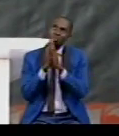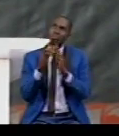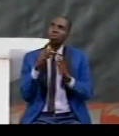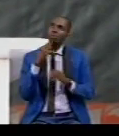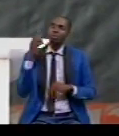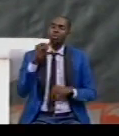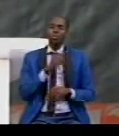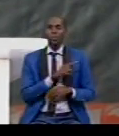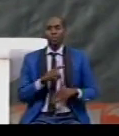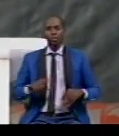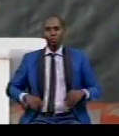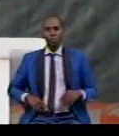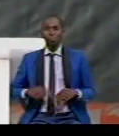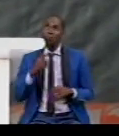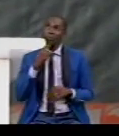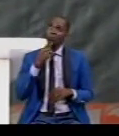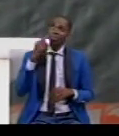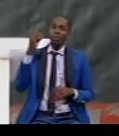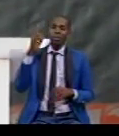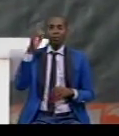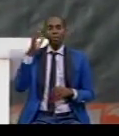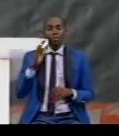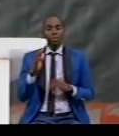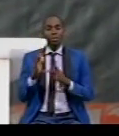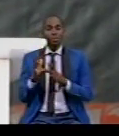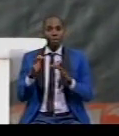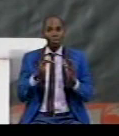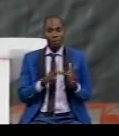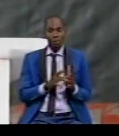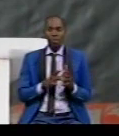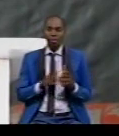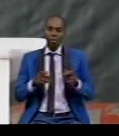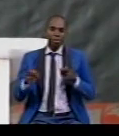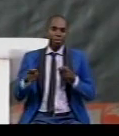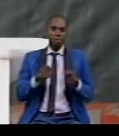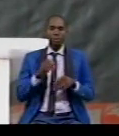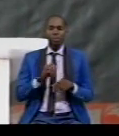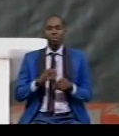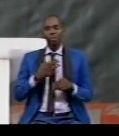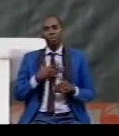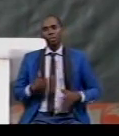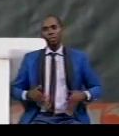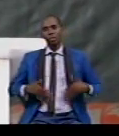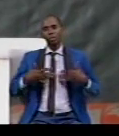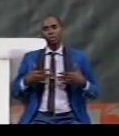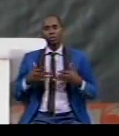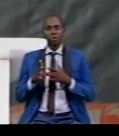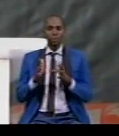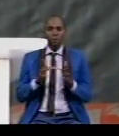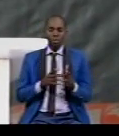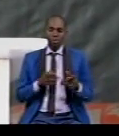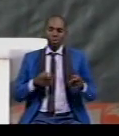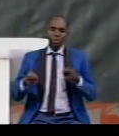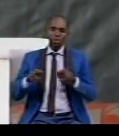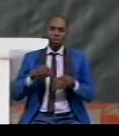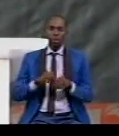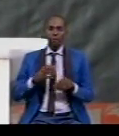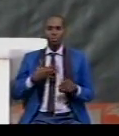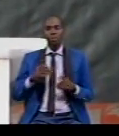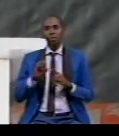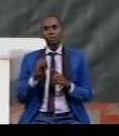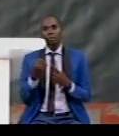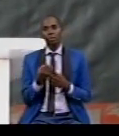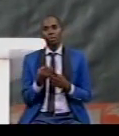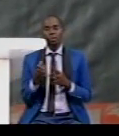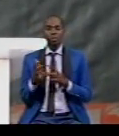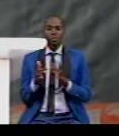God, to do. Tell God, Jesus, reign in my life. Reign in my if any man be in Christ, in